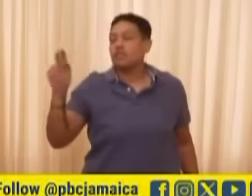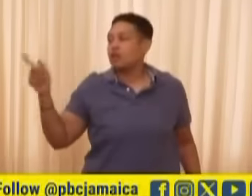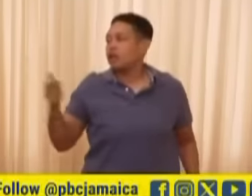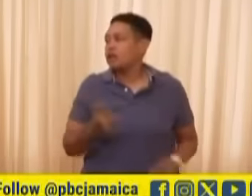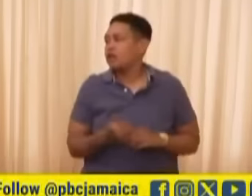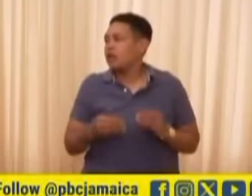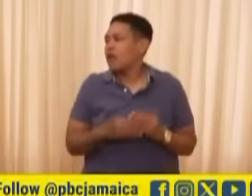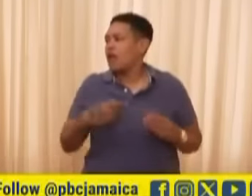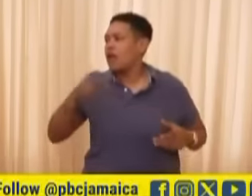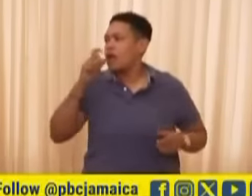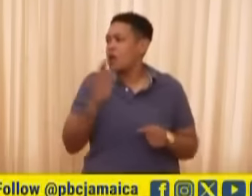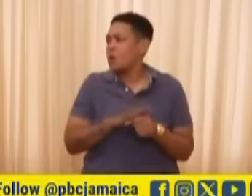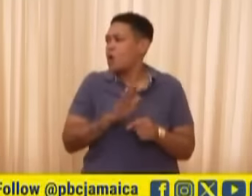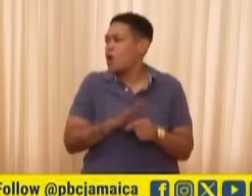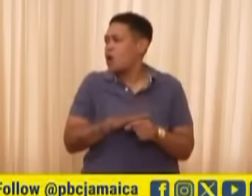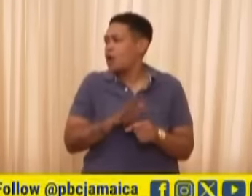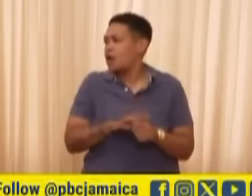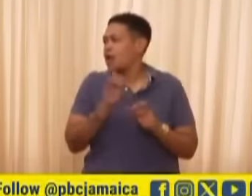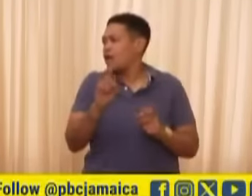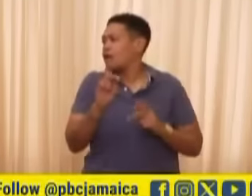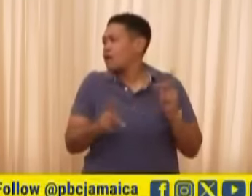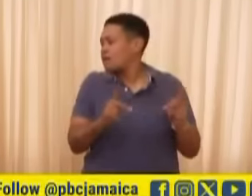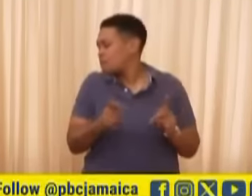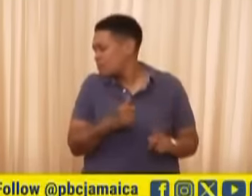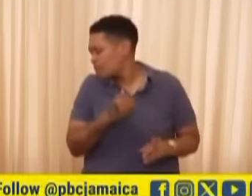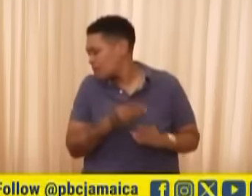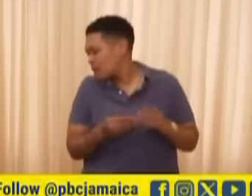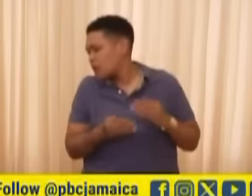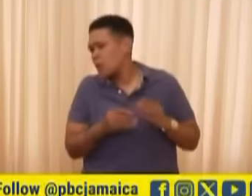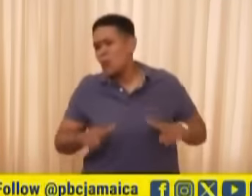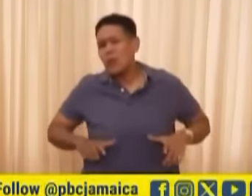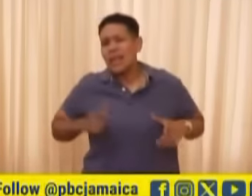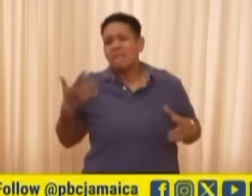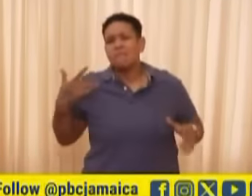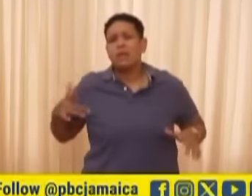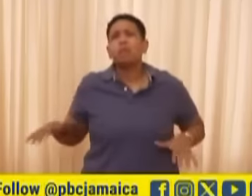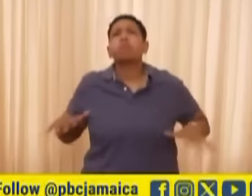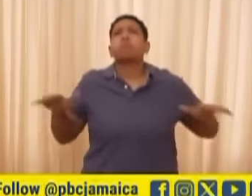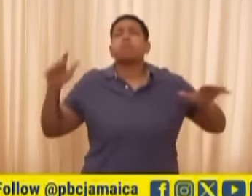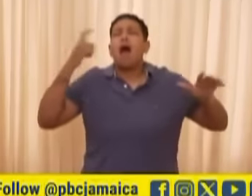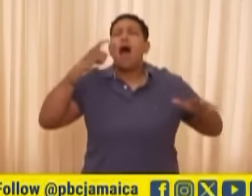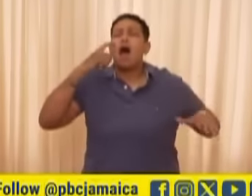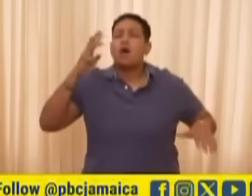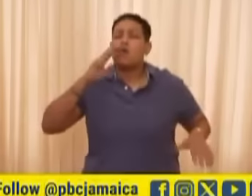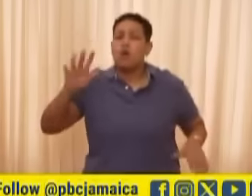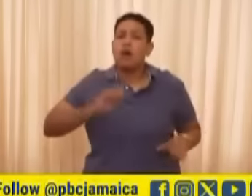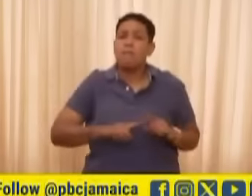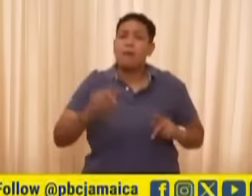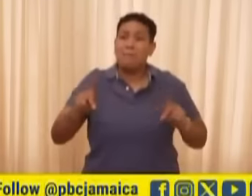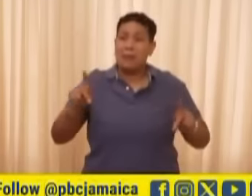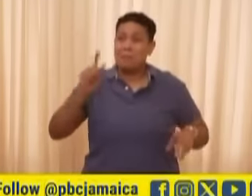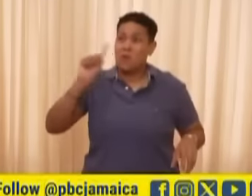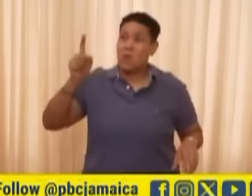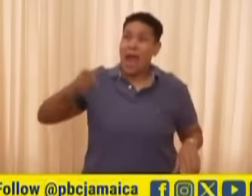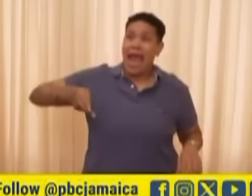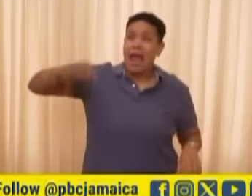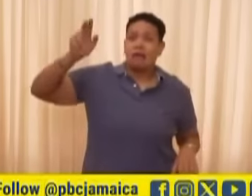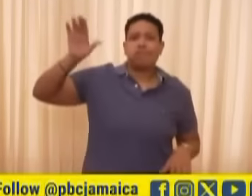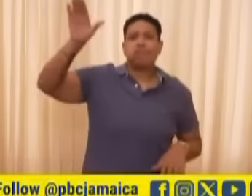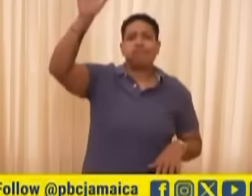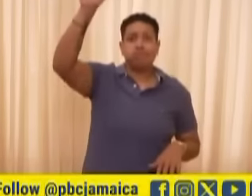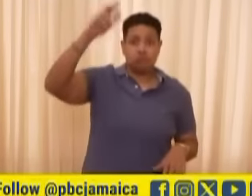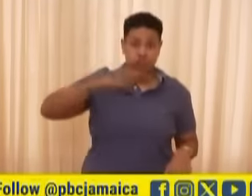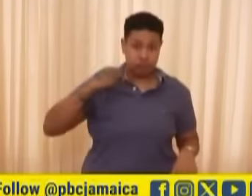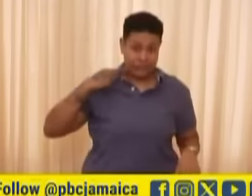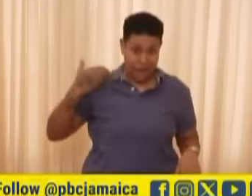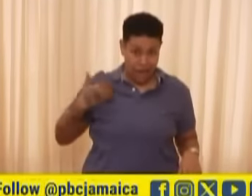lot of warnings being given to persons that are in low-lying areas, but are persons in high areas also at risk? And if so, what